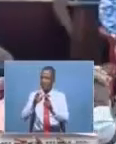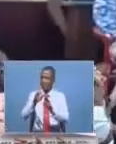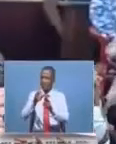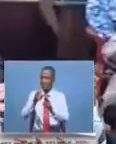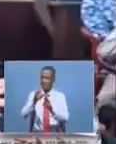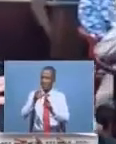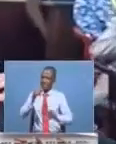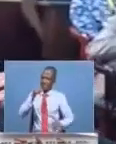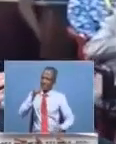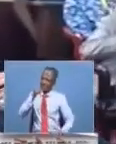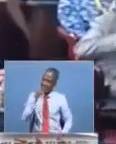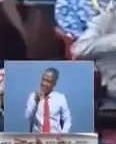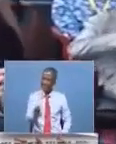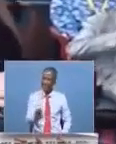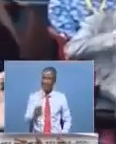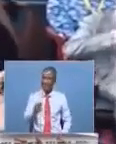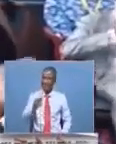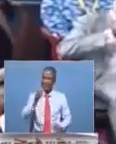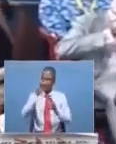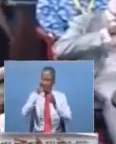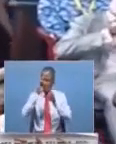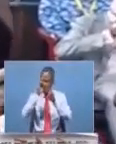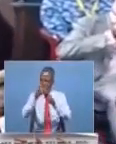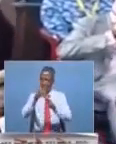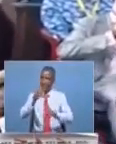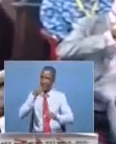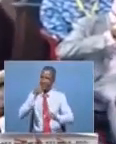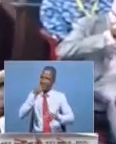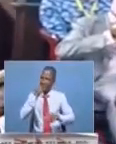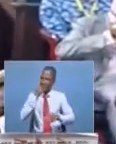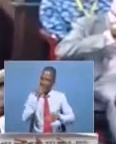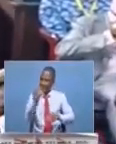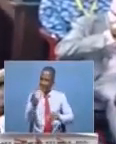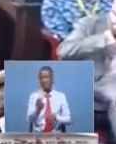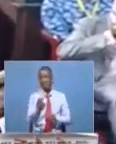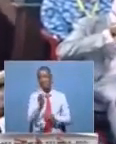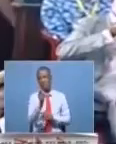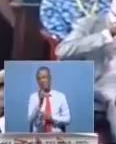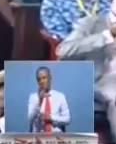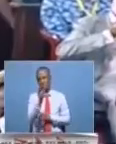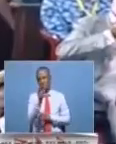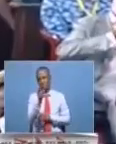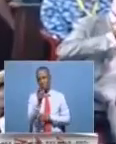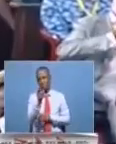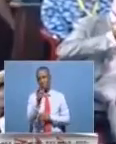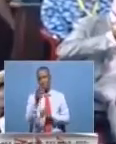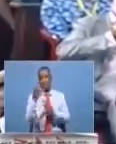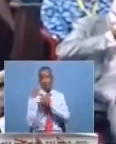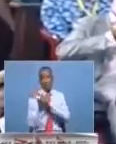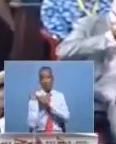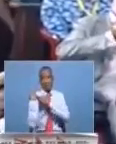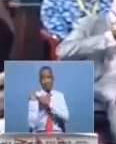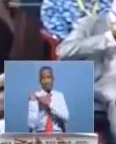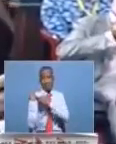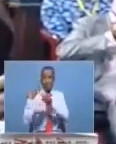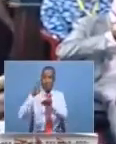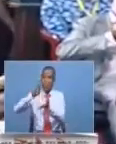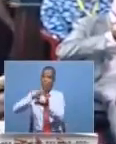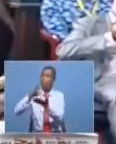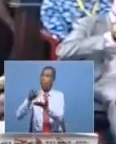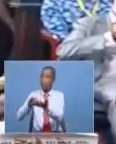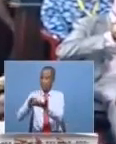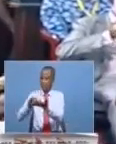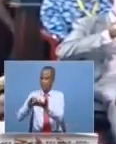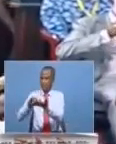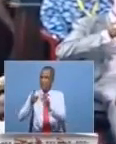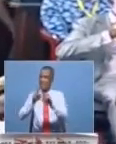that we must distinguish the role of a witness from the role of a party.